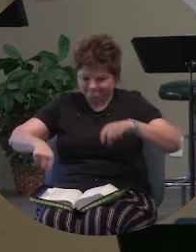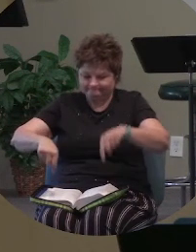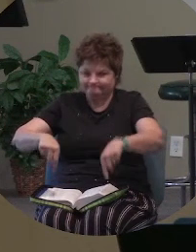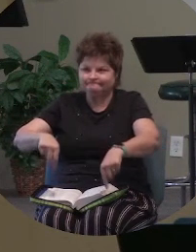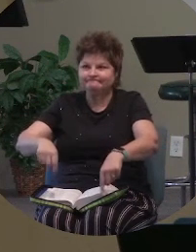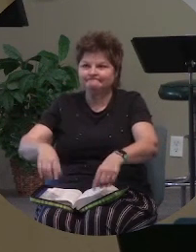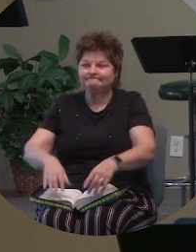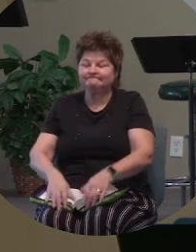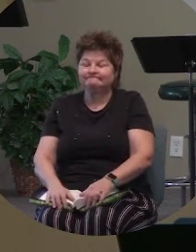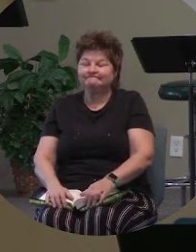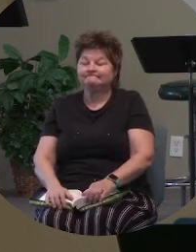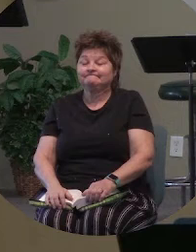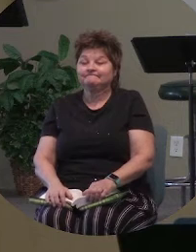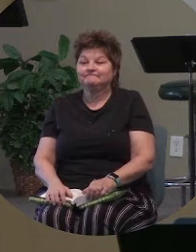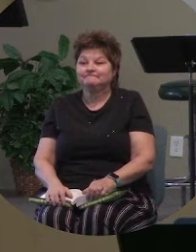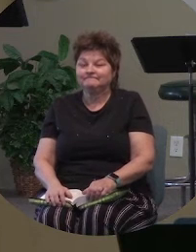toes.